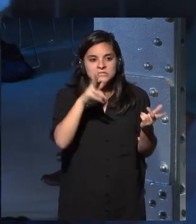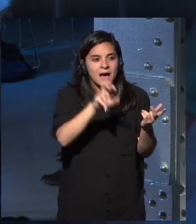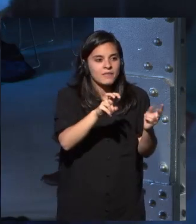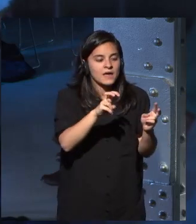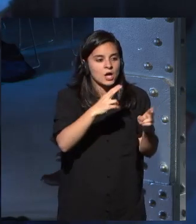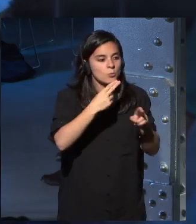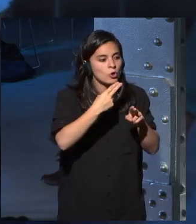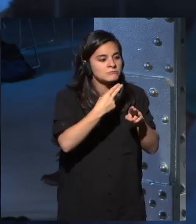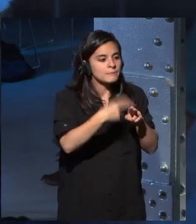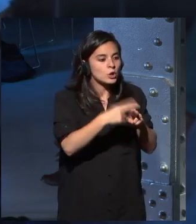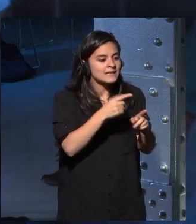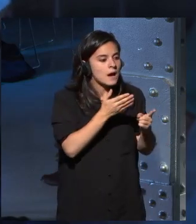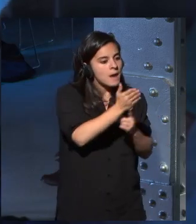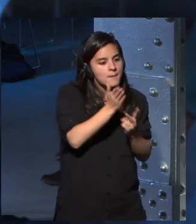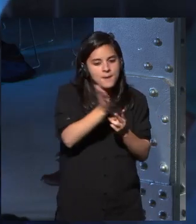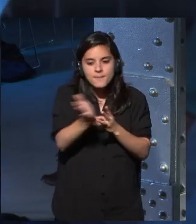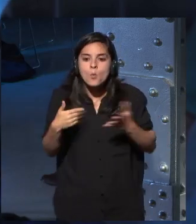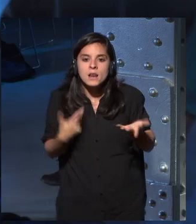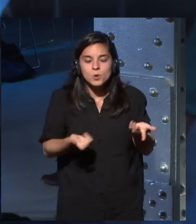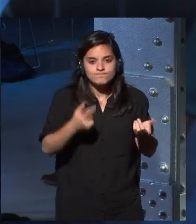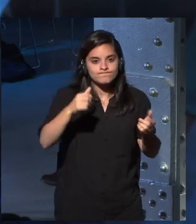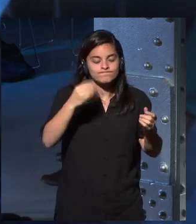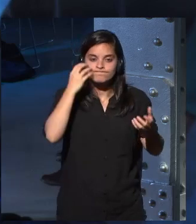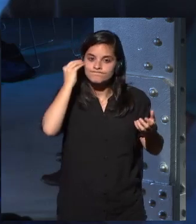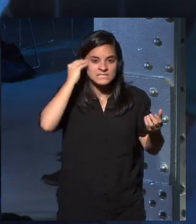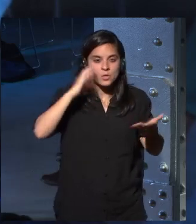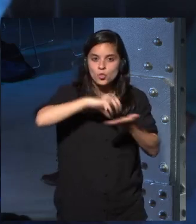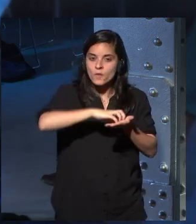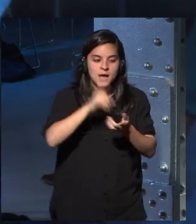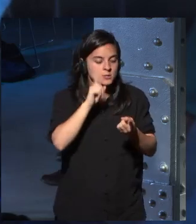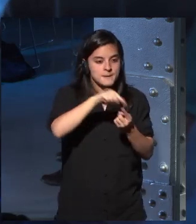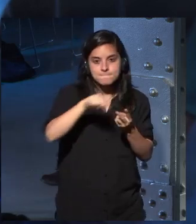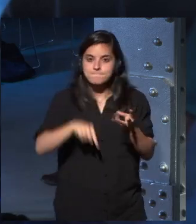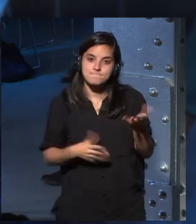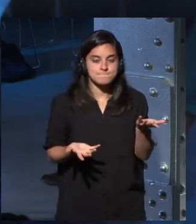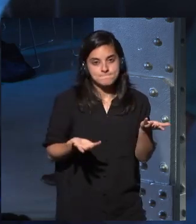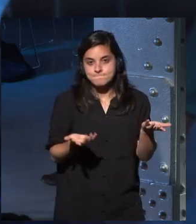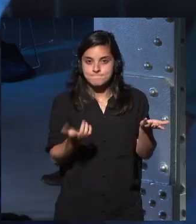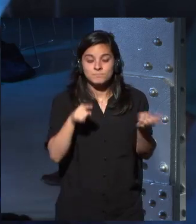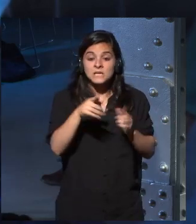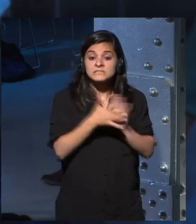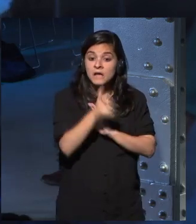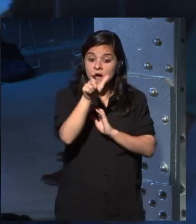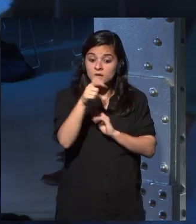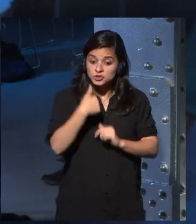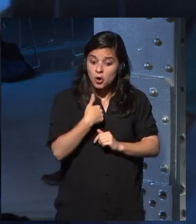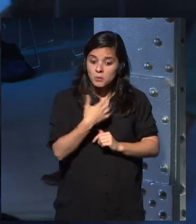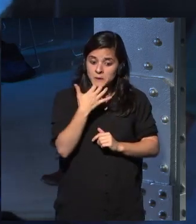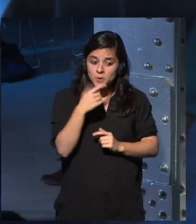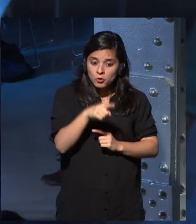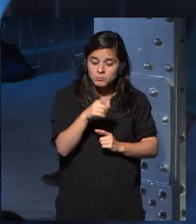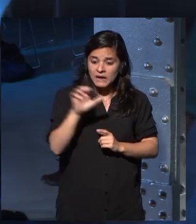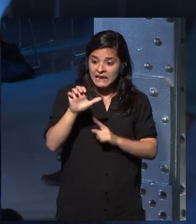So my position is in broad concord with the position that Elizabeth Costello